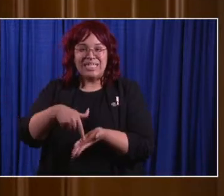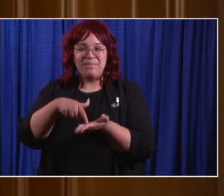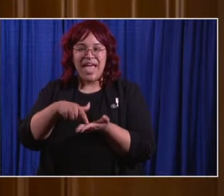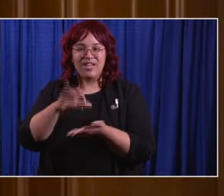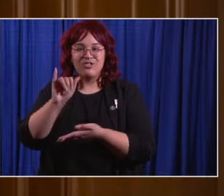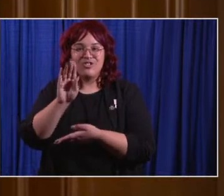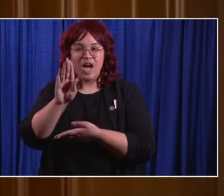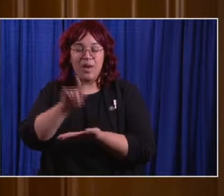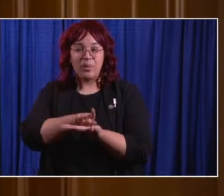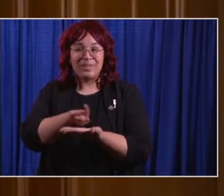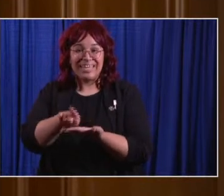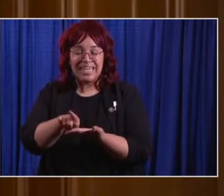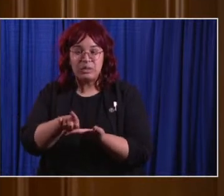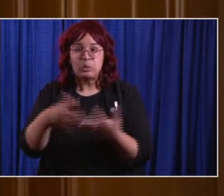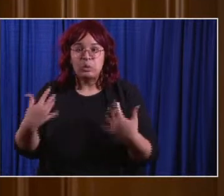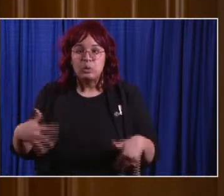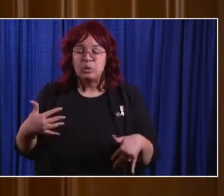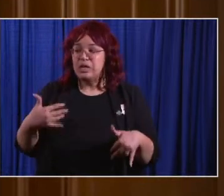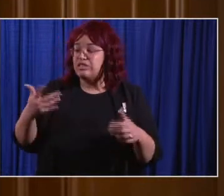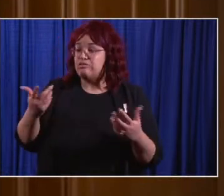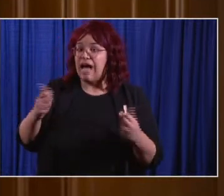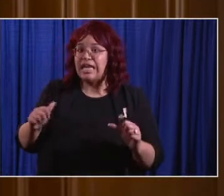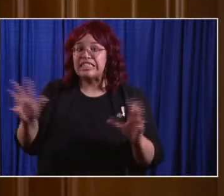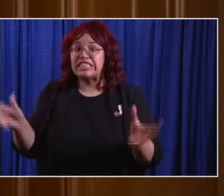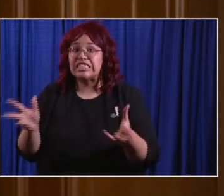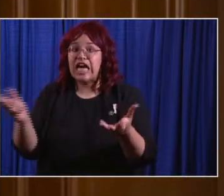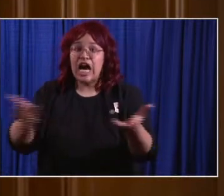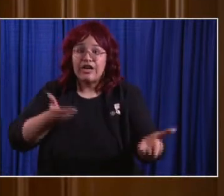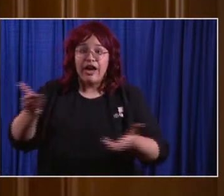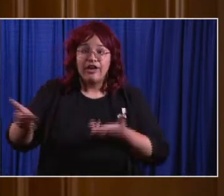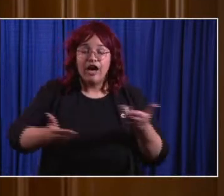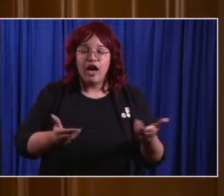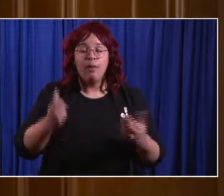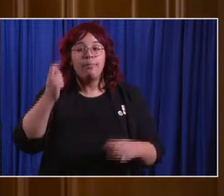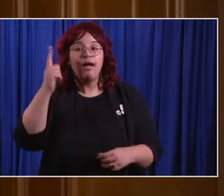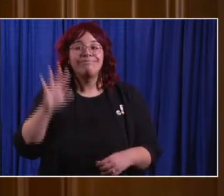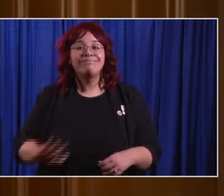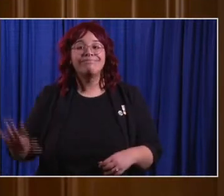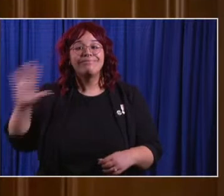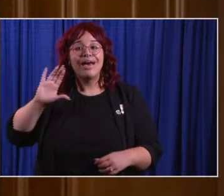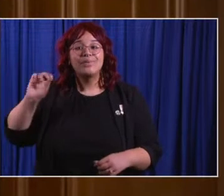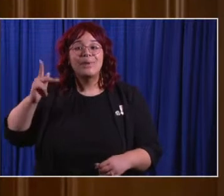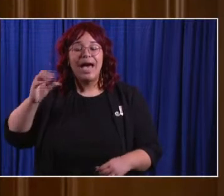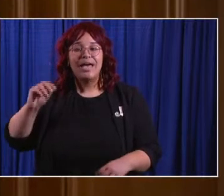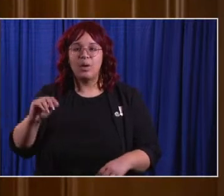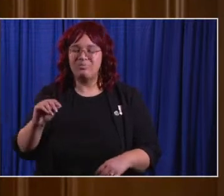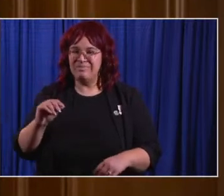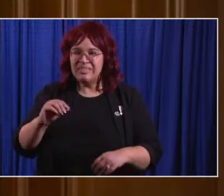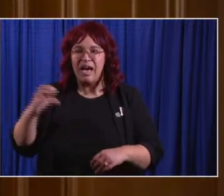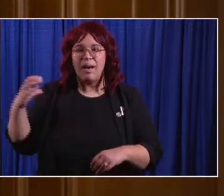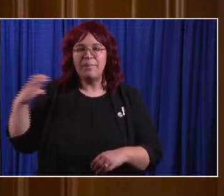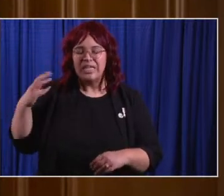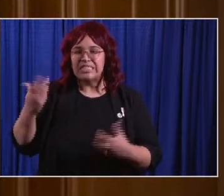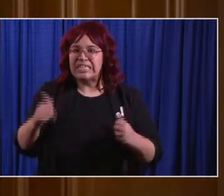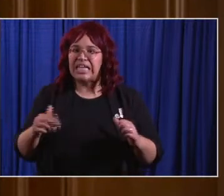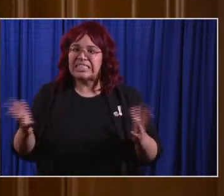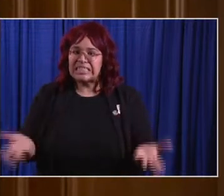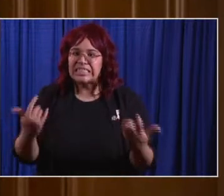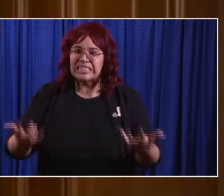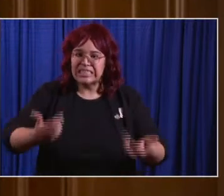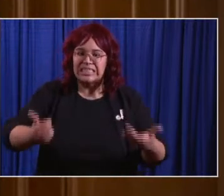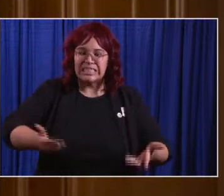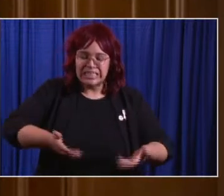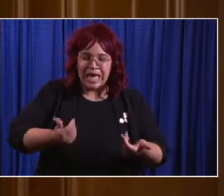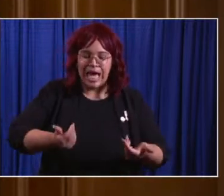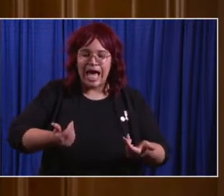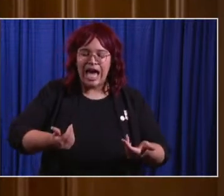employers online, Ohioans, are still concerned about not being able to hire workers. Many are complaining about unemployment, ruining it for them, and lack of interest